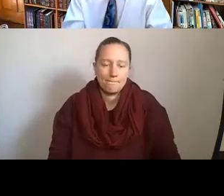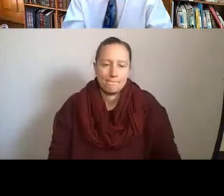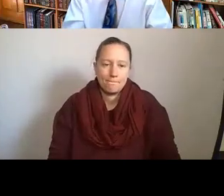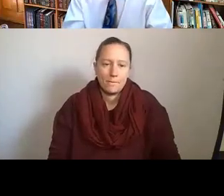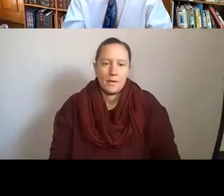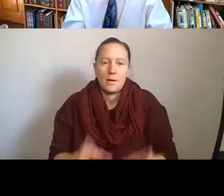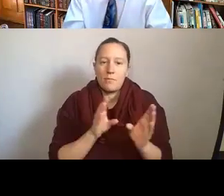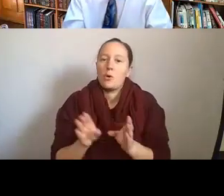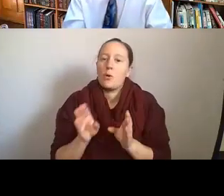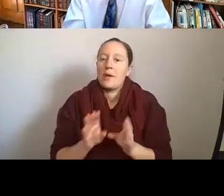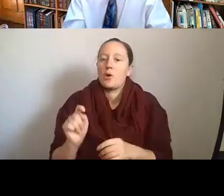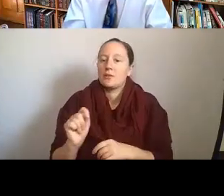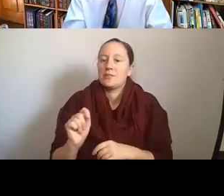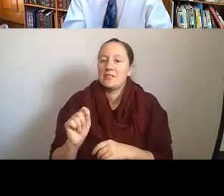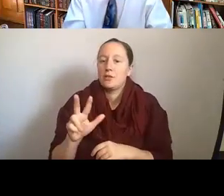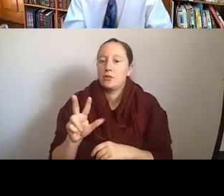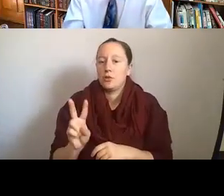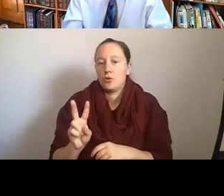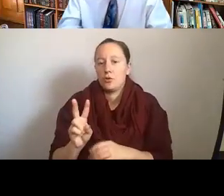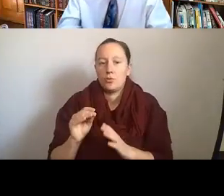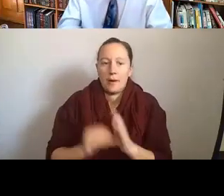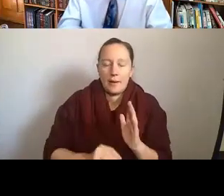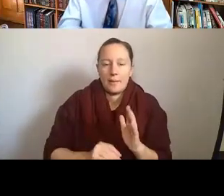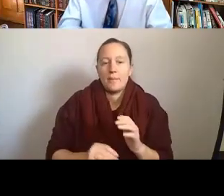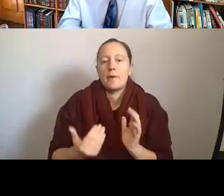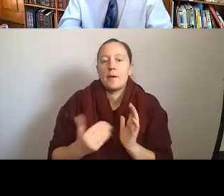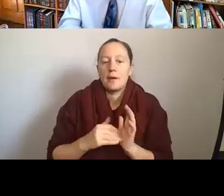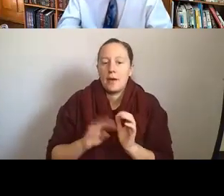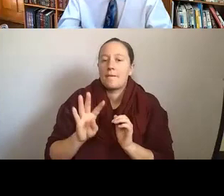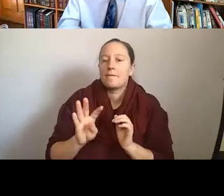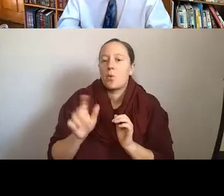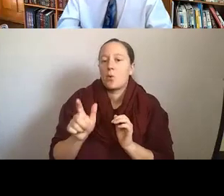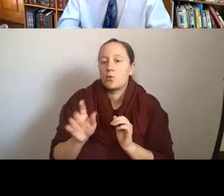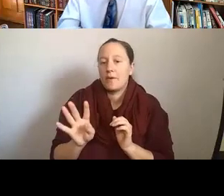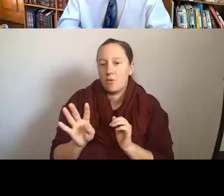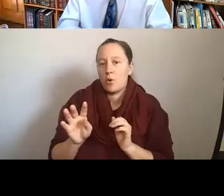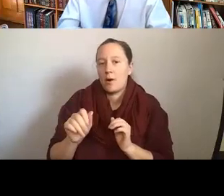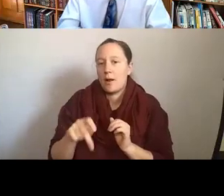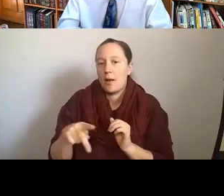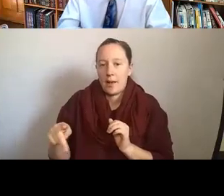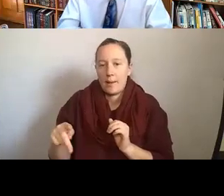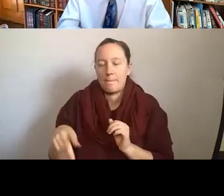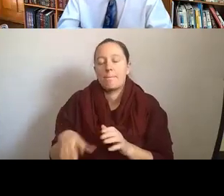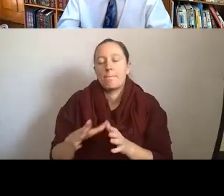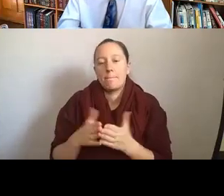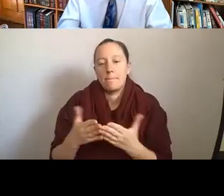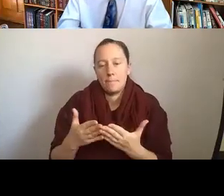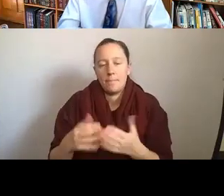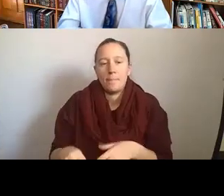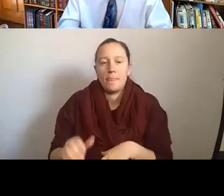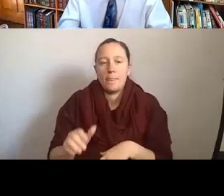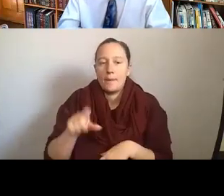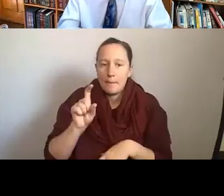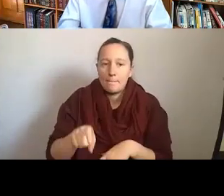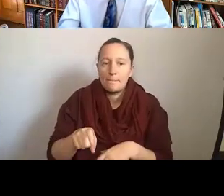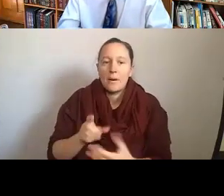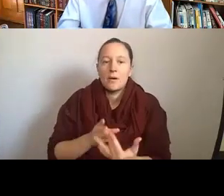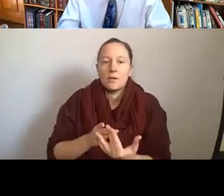Preparing a T32 application, again, you go through the 424 application guide. These all need to be